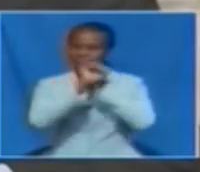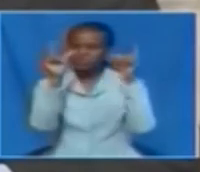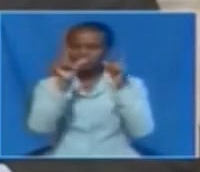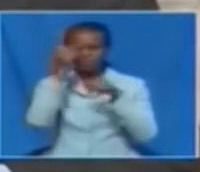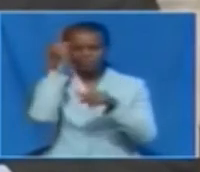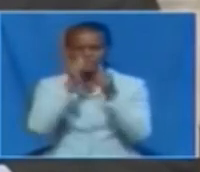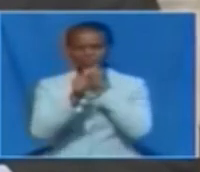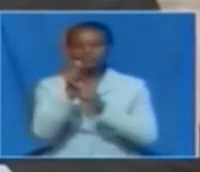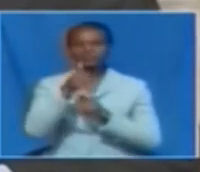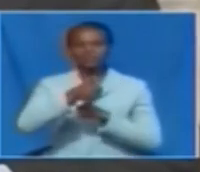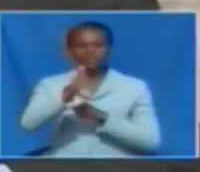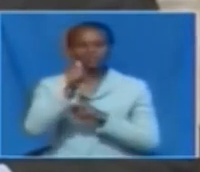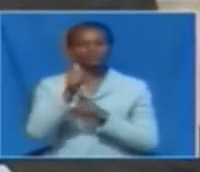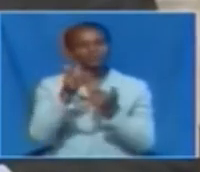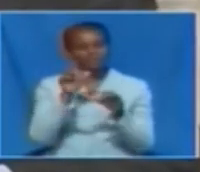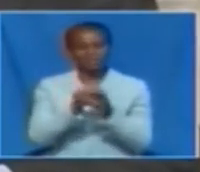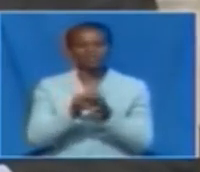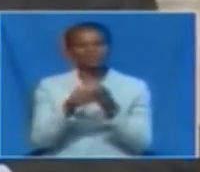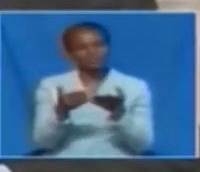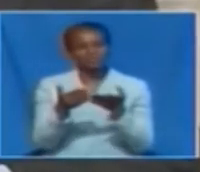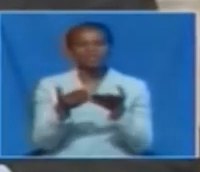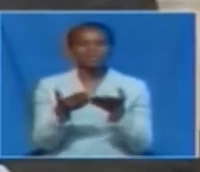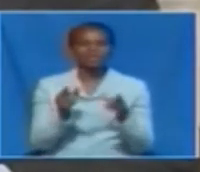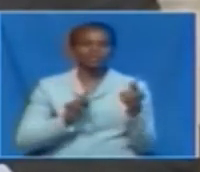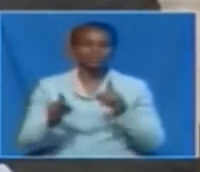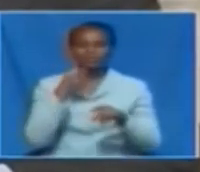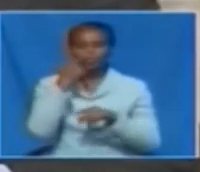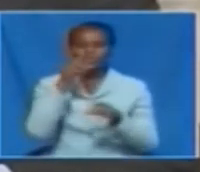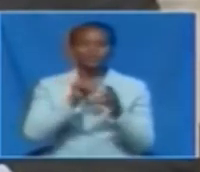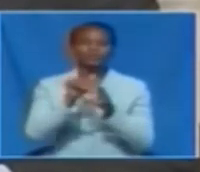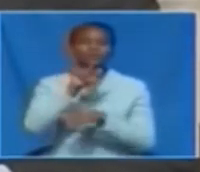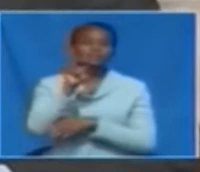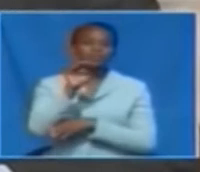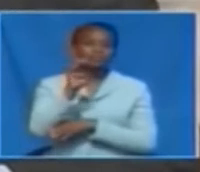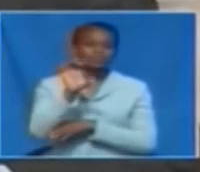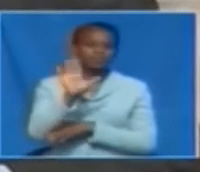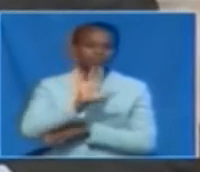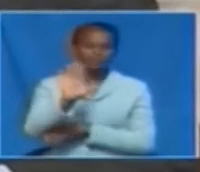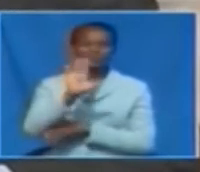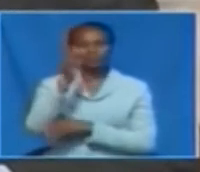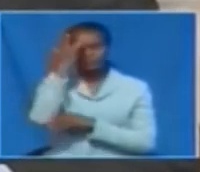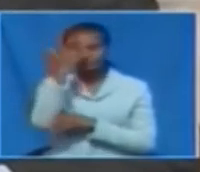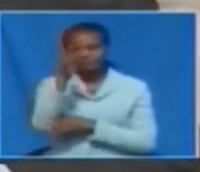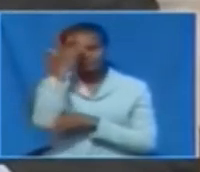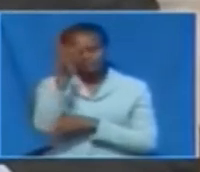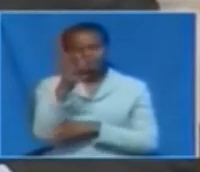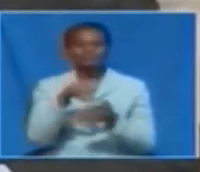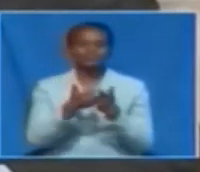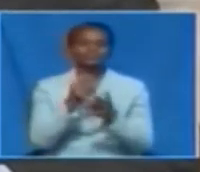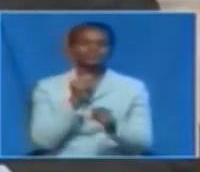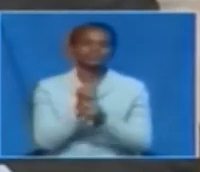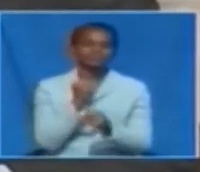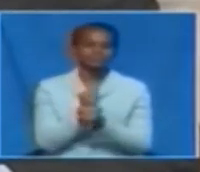she became part of the furniture for ZNBC in terms of her brilliance, capacity